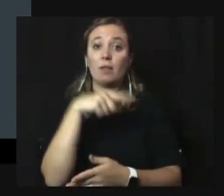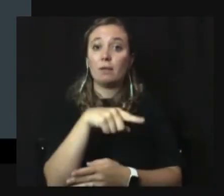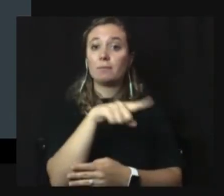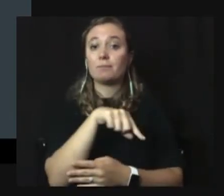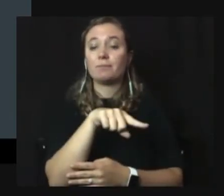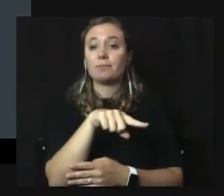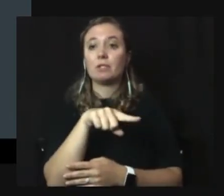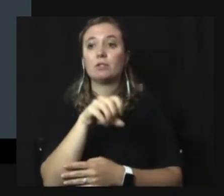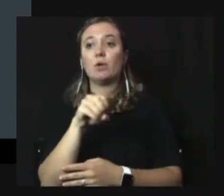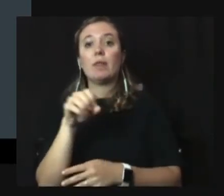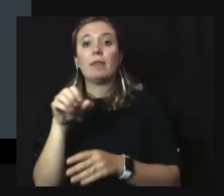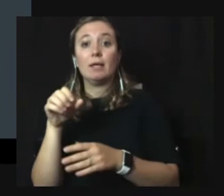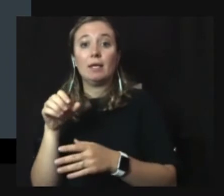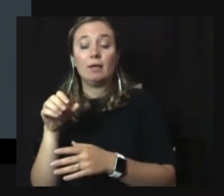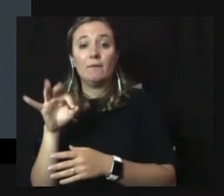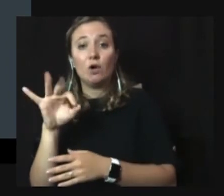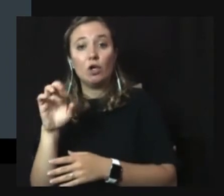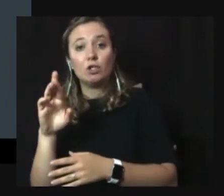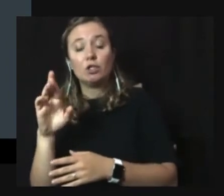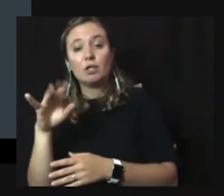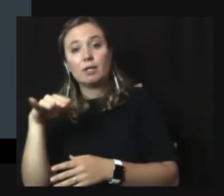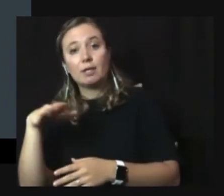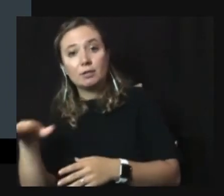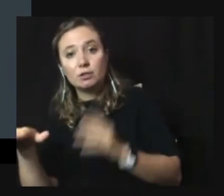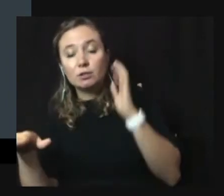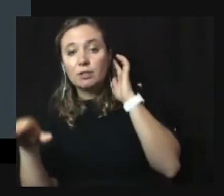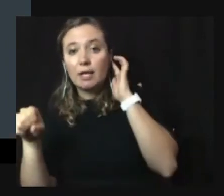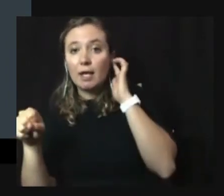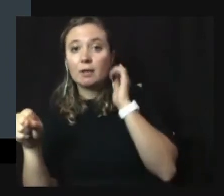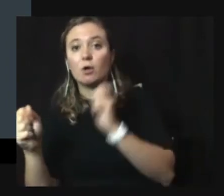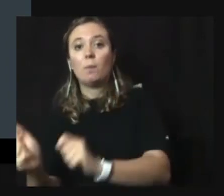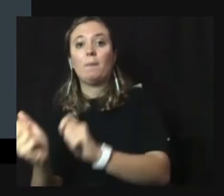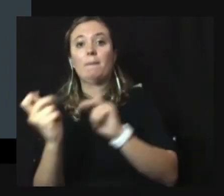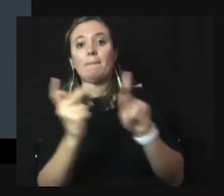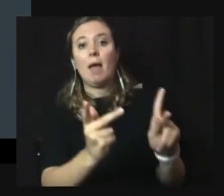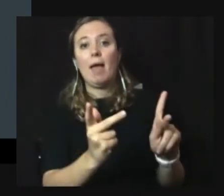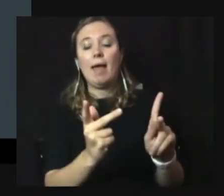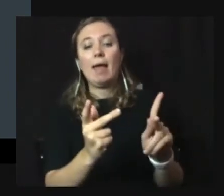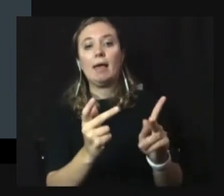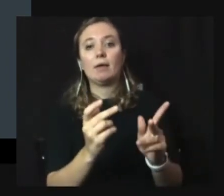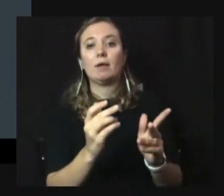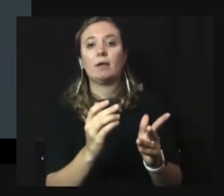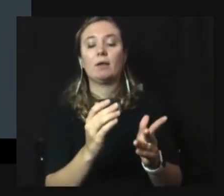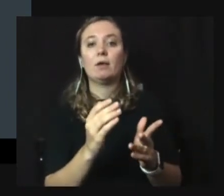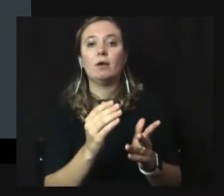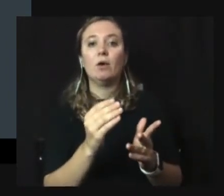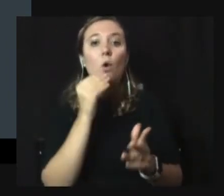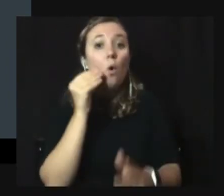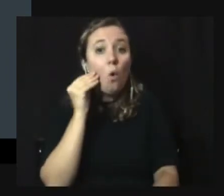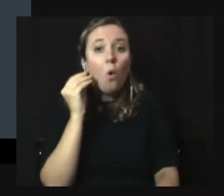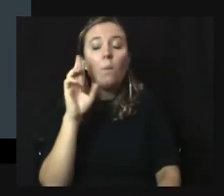if they're not their biological parents, their cultural community.